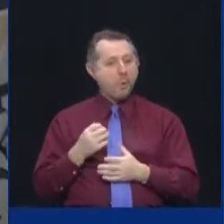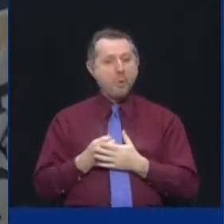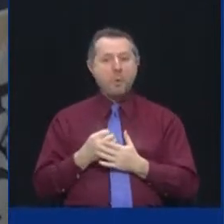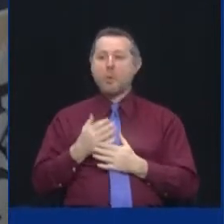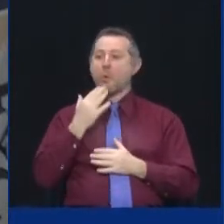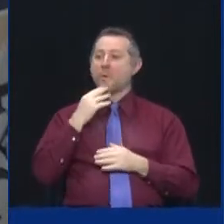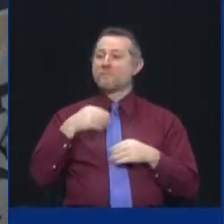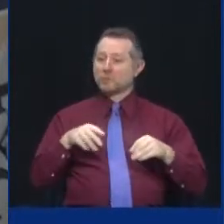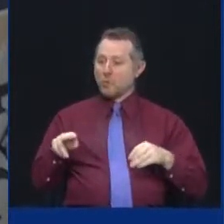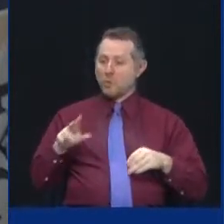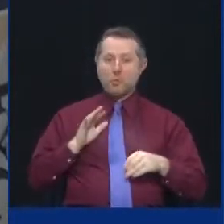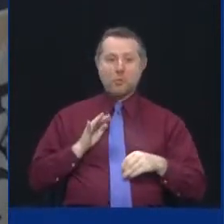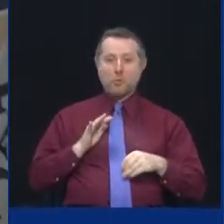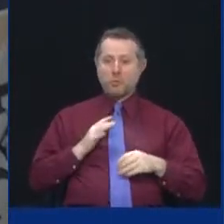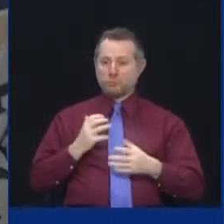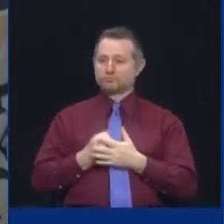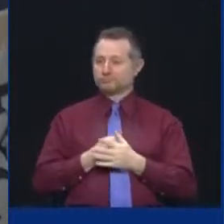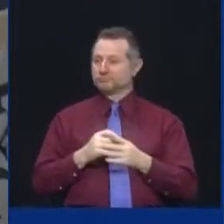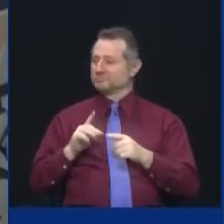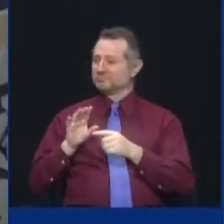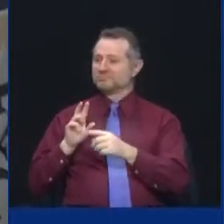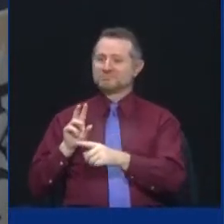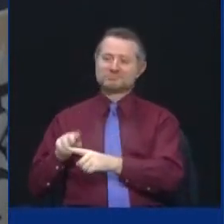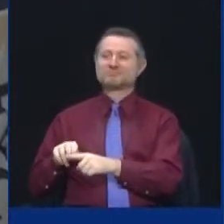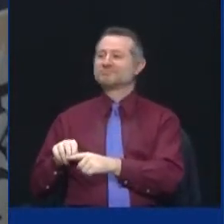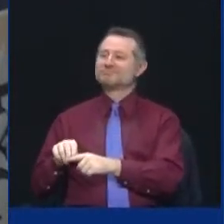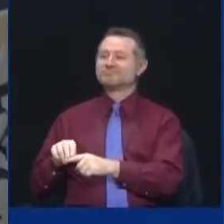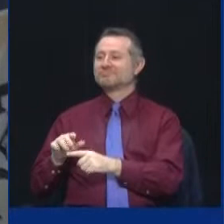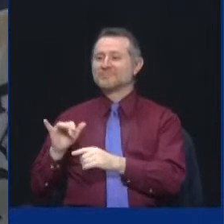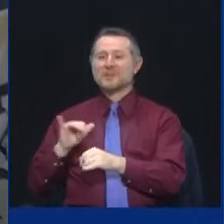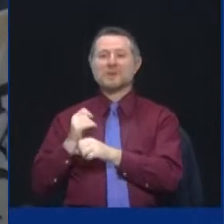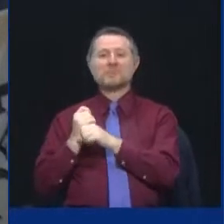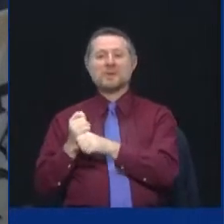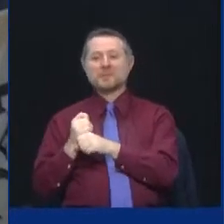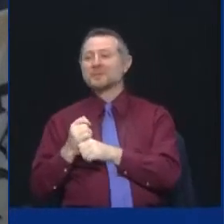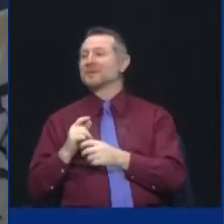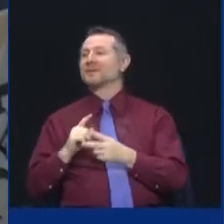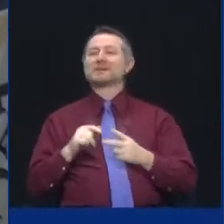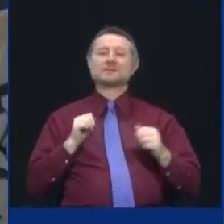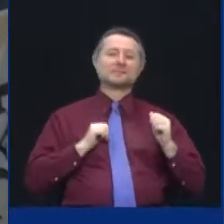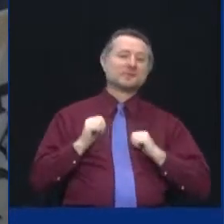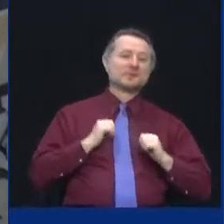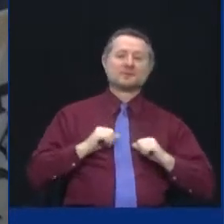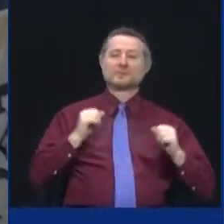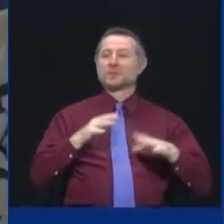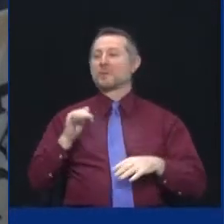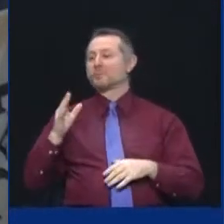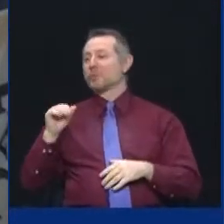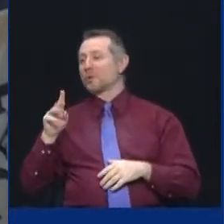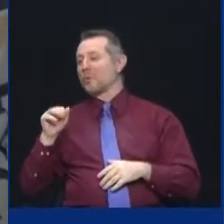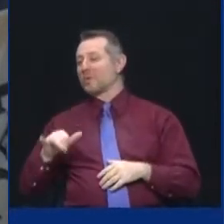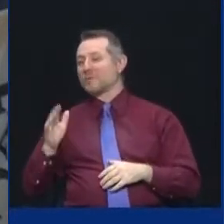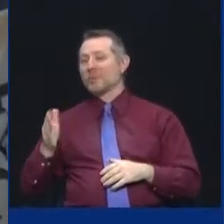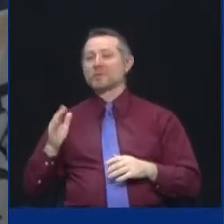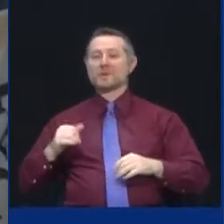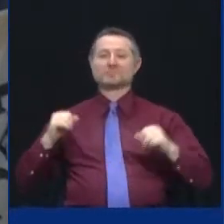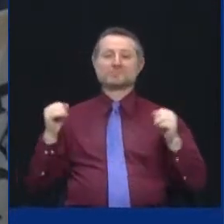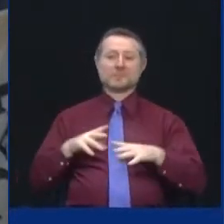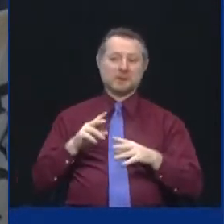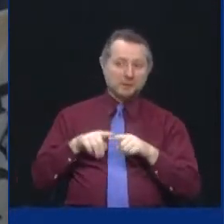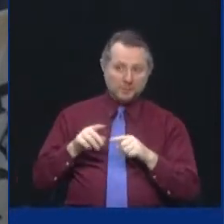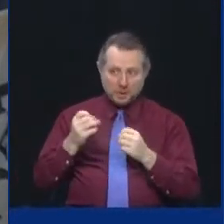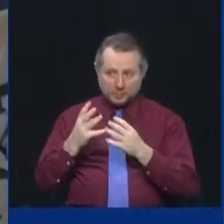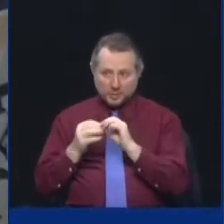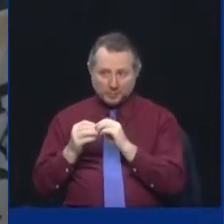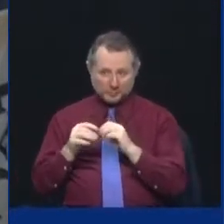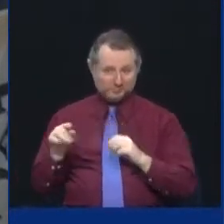That's true in music theaters. That's true for Broadway. If you